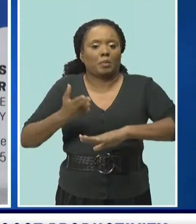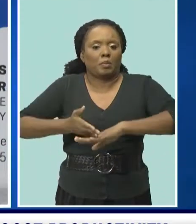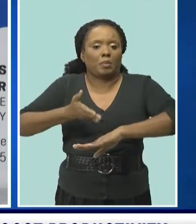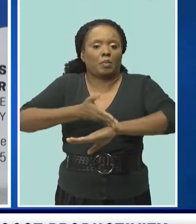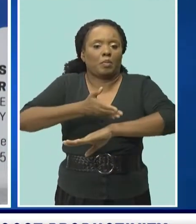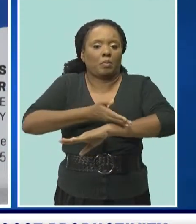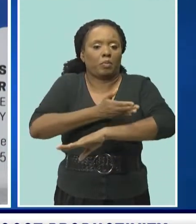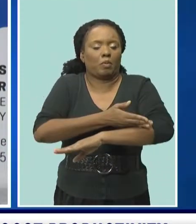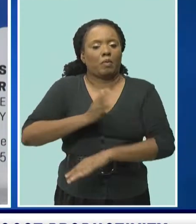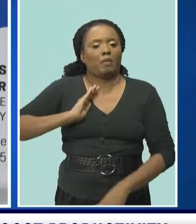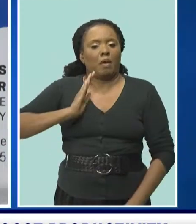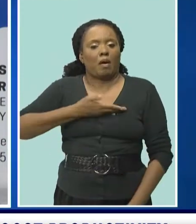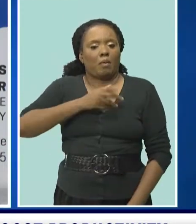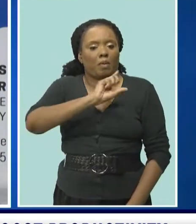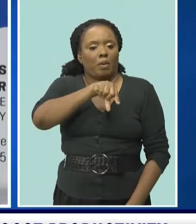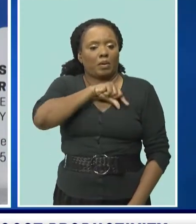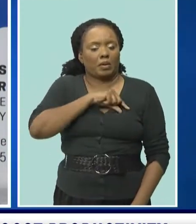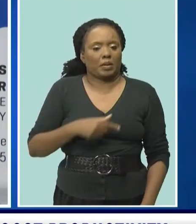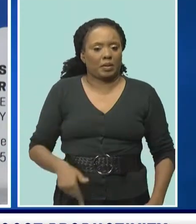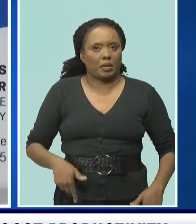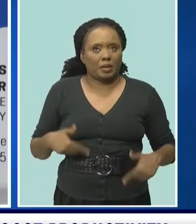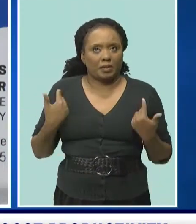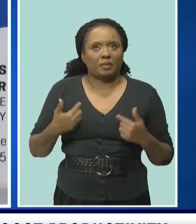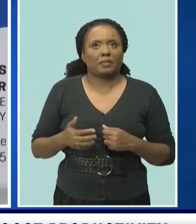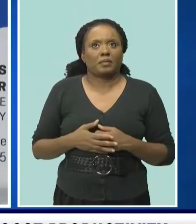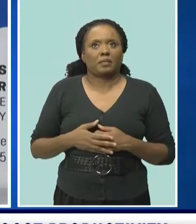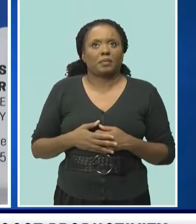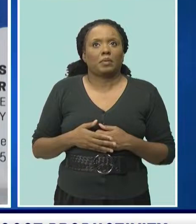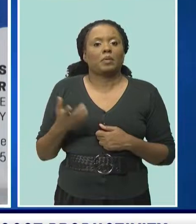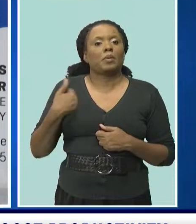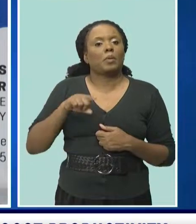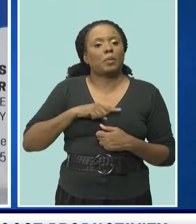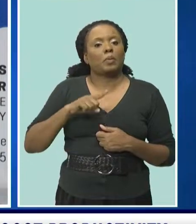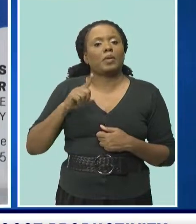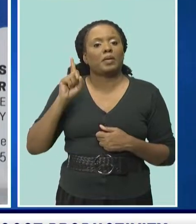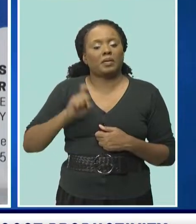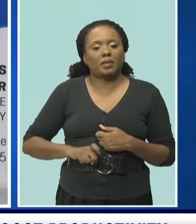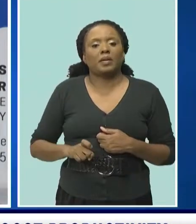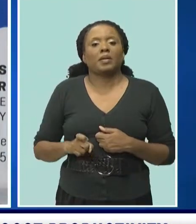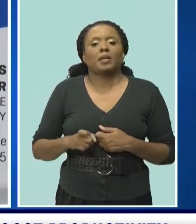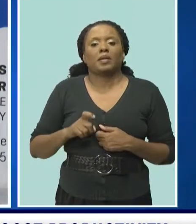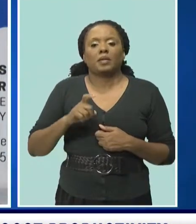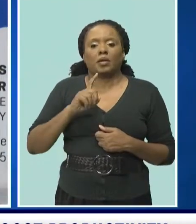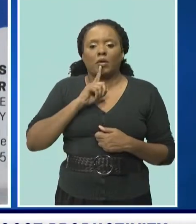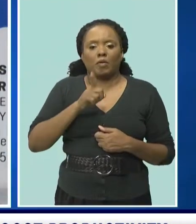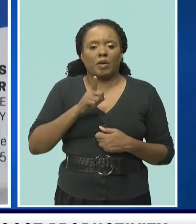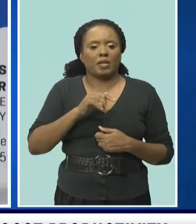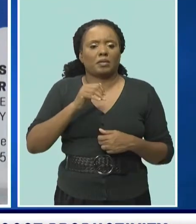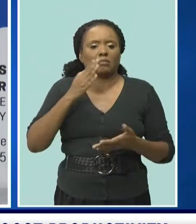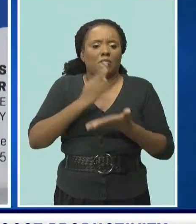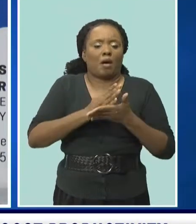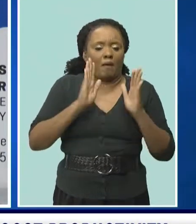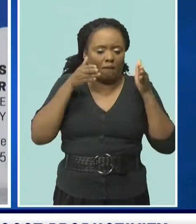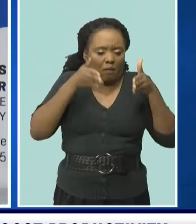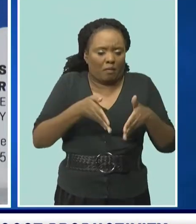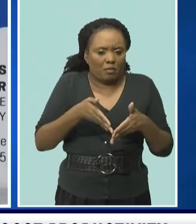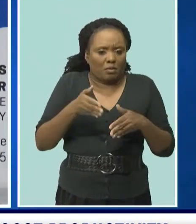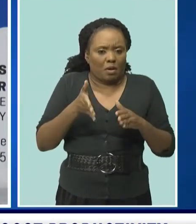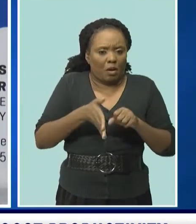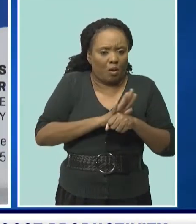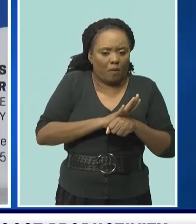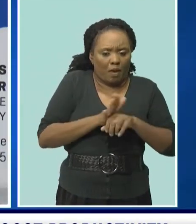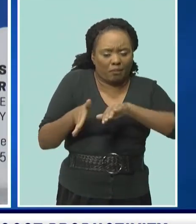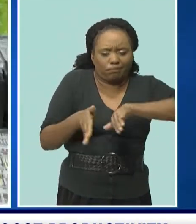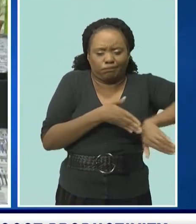of life. COVID comatose cannot go into 2023, either in the public or the